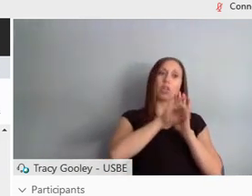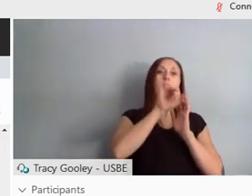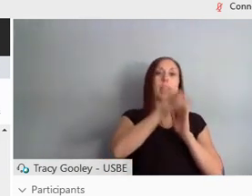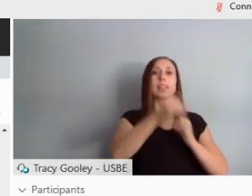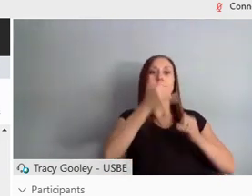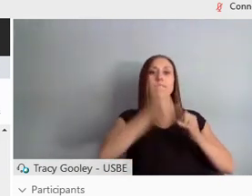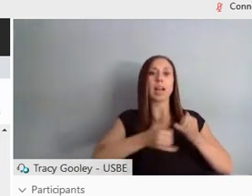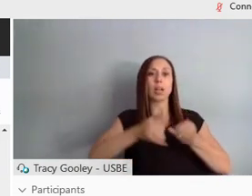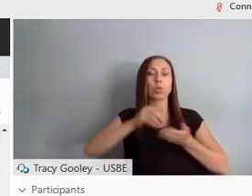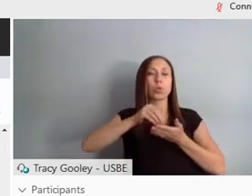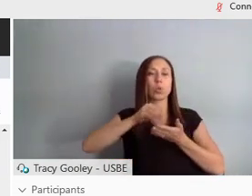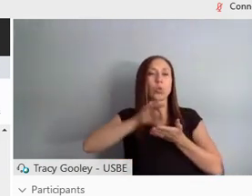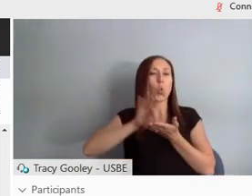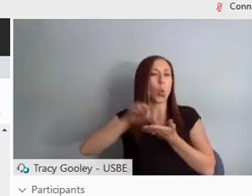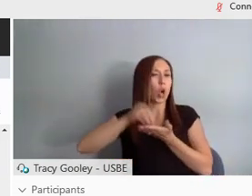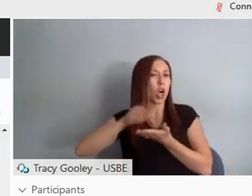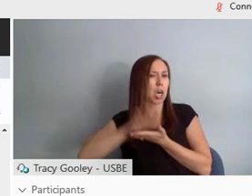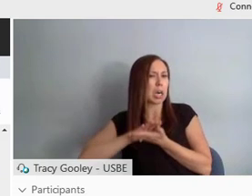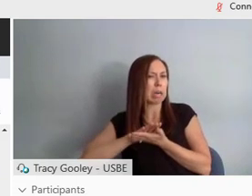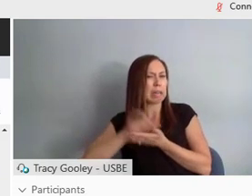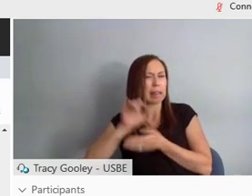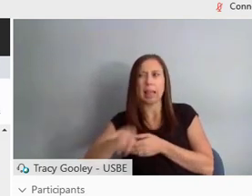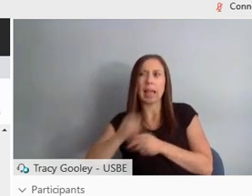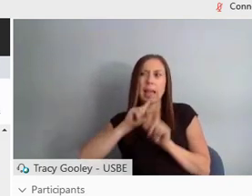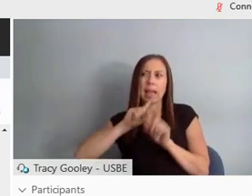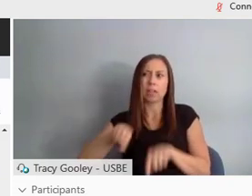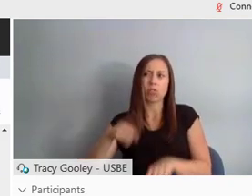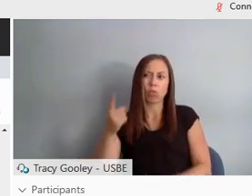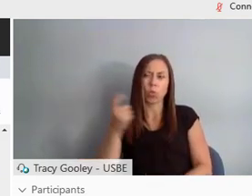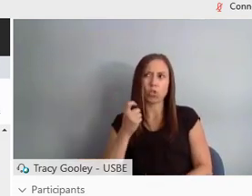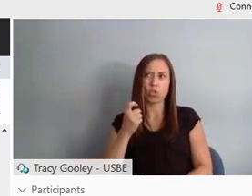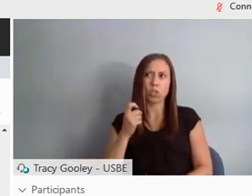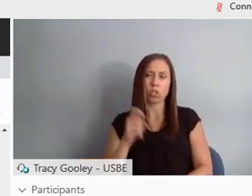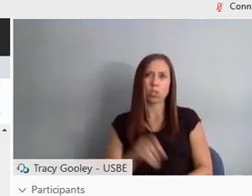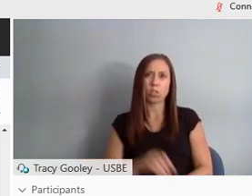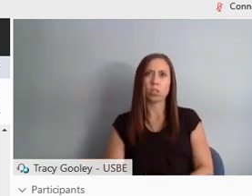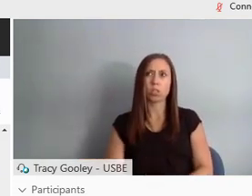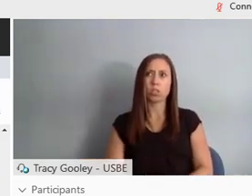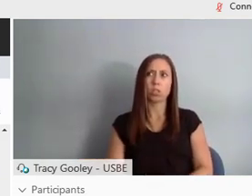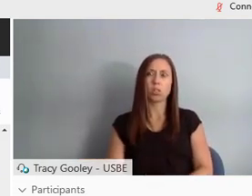final score that is recorded. Does that answer your question?